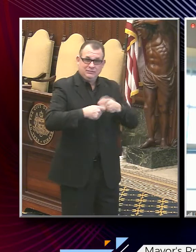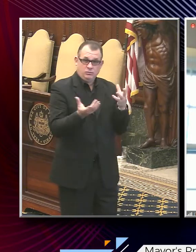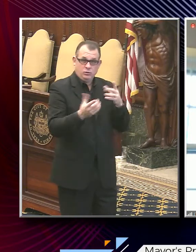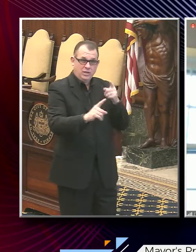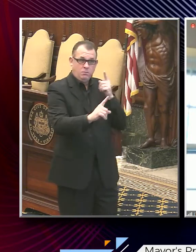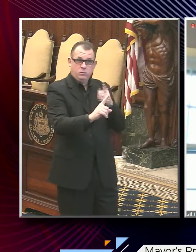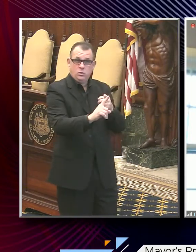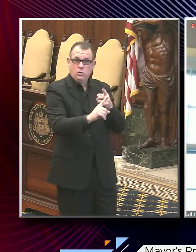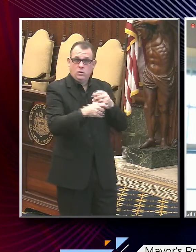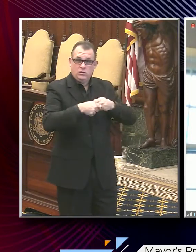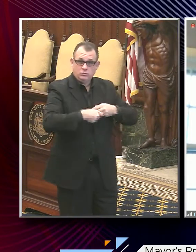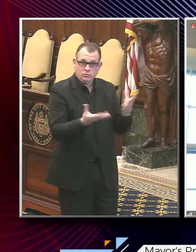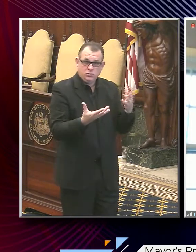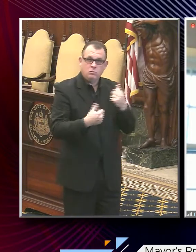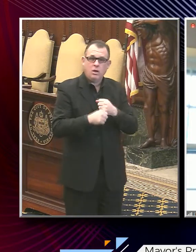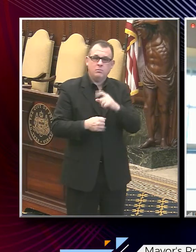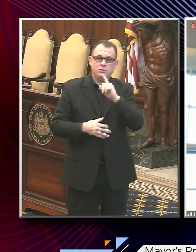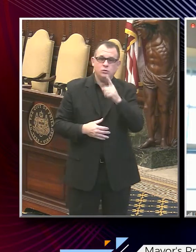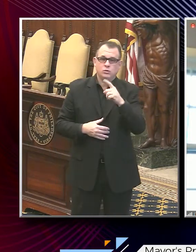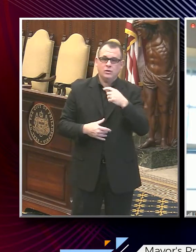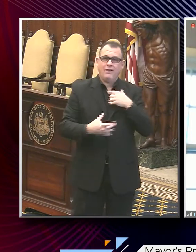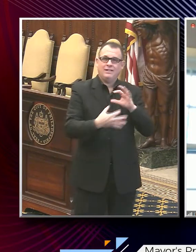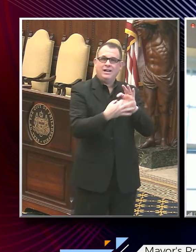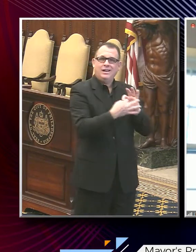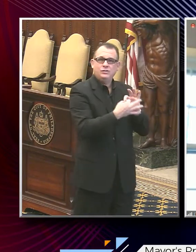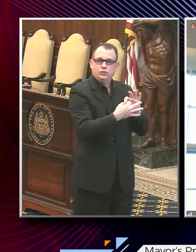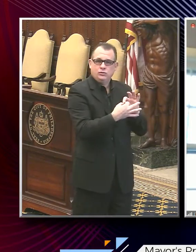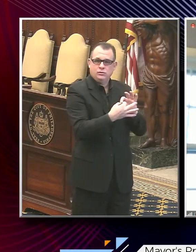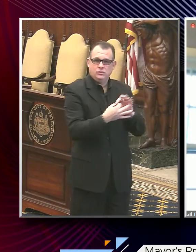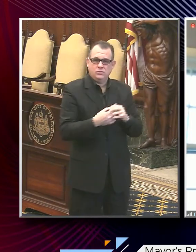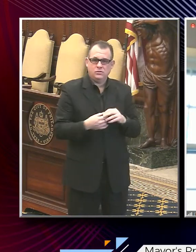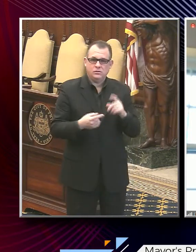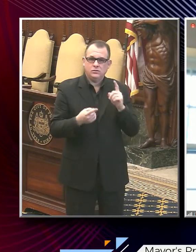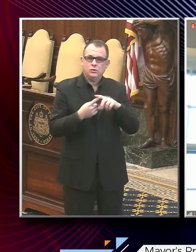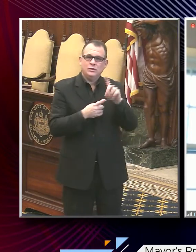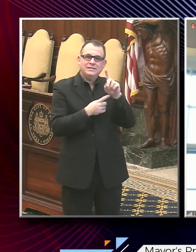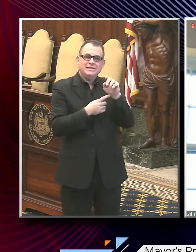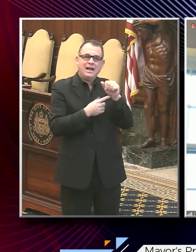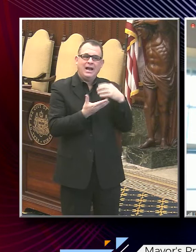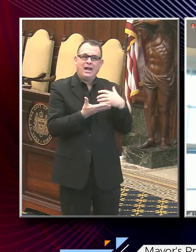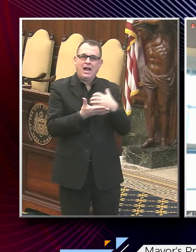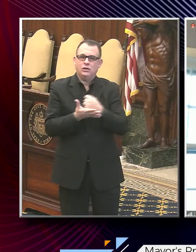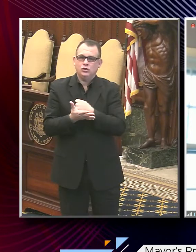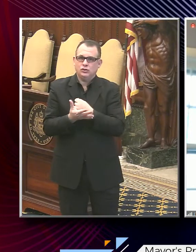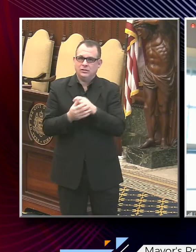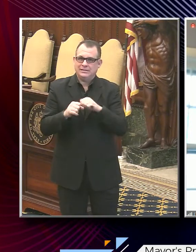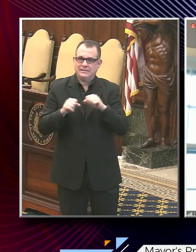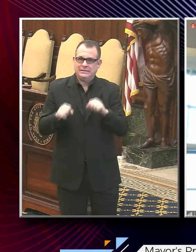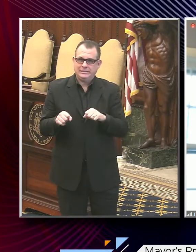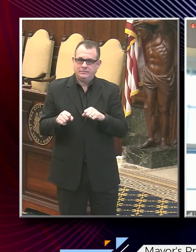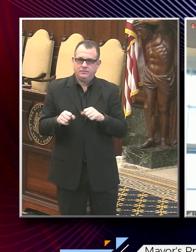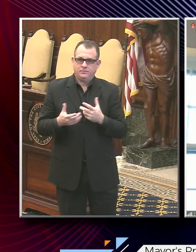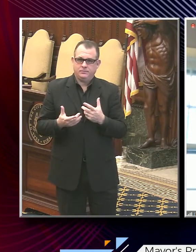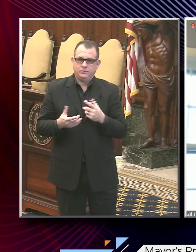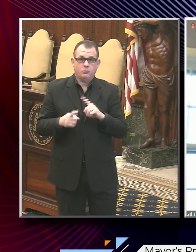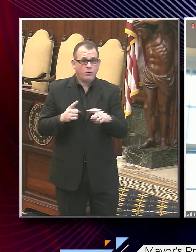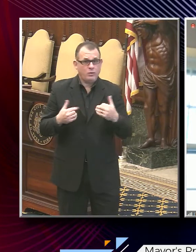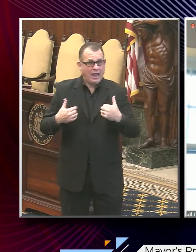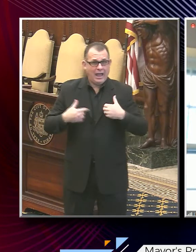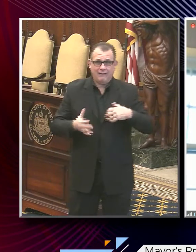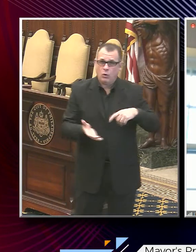distribution point, because we have to assure that they have connectivity to the data collection system. However, we have